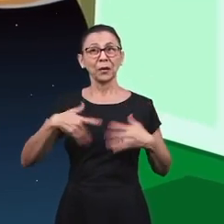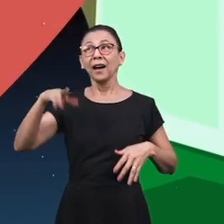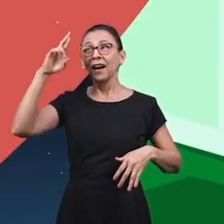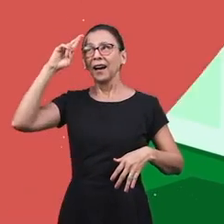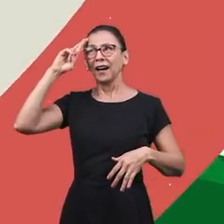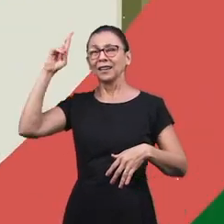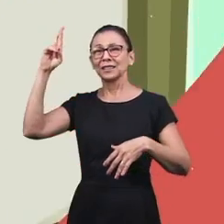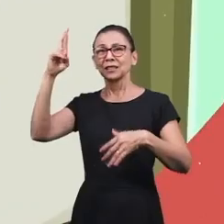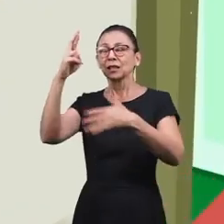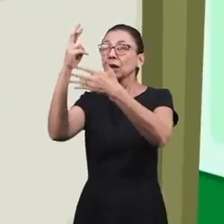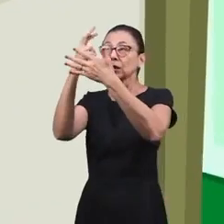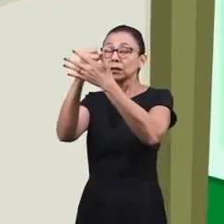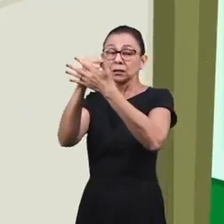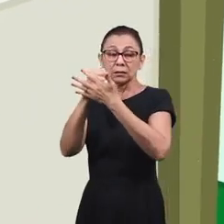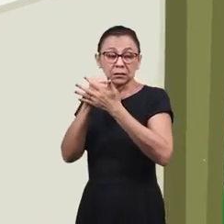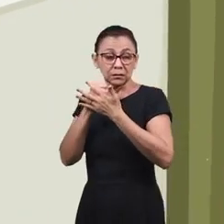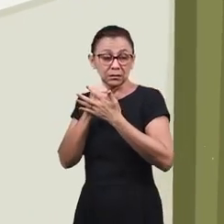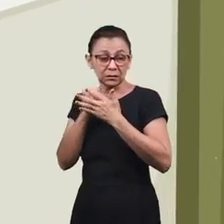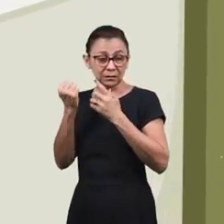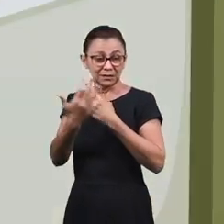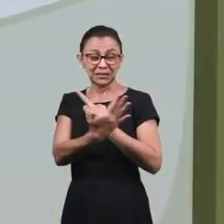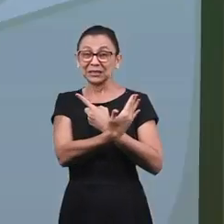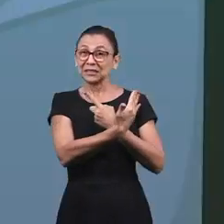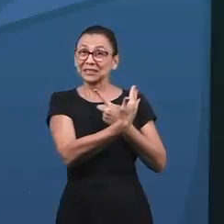He'll be there to protect me,